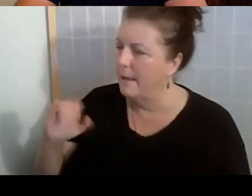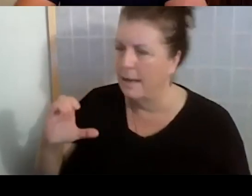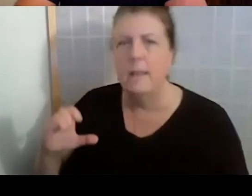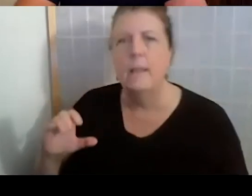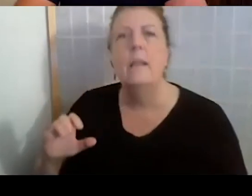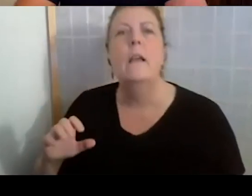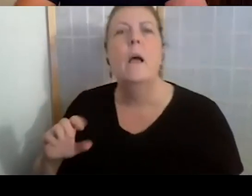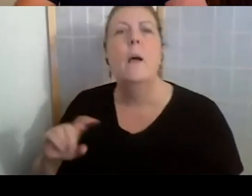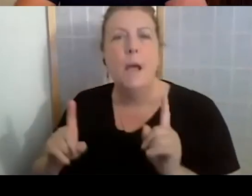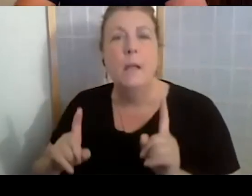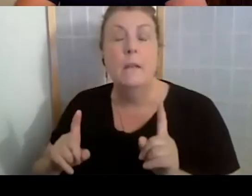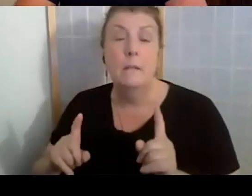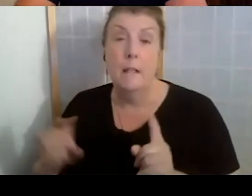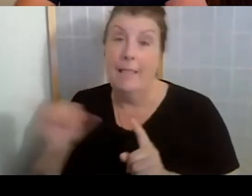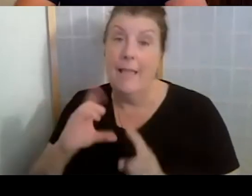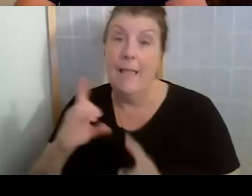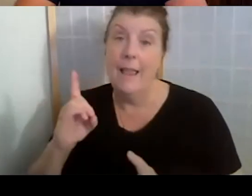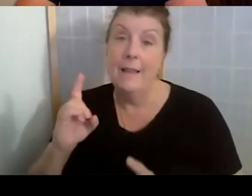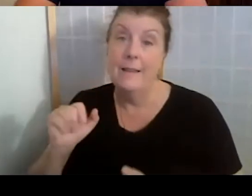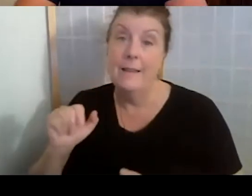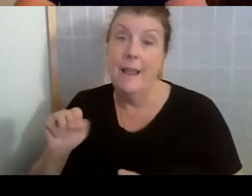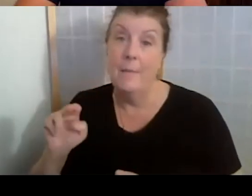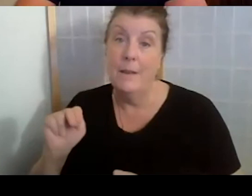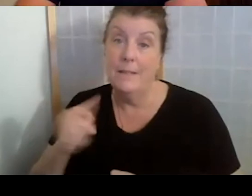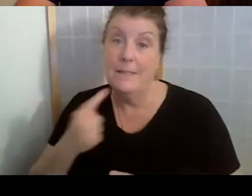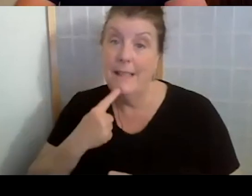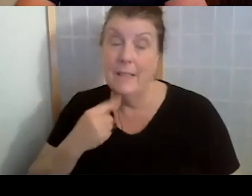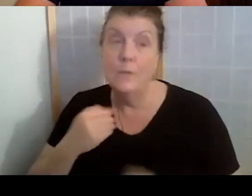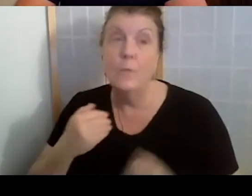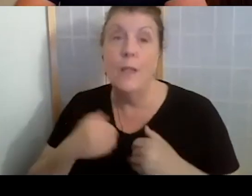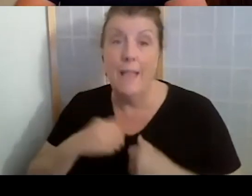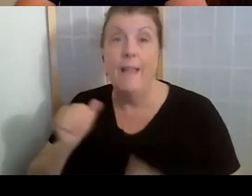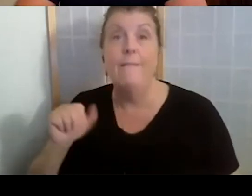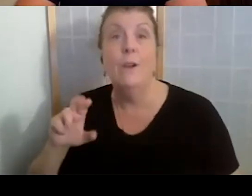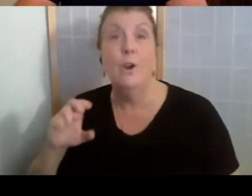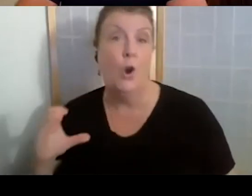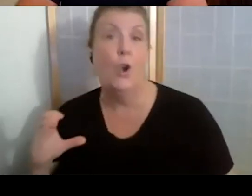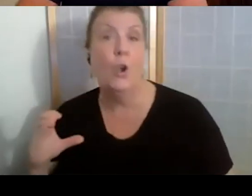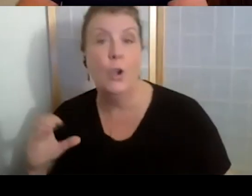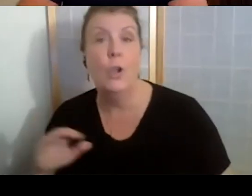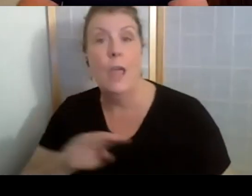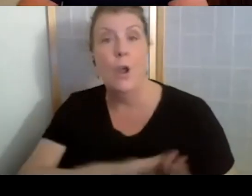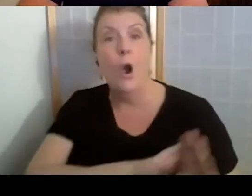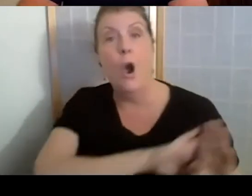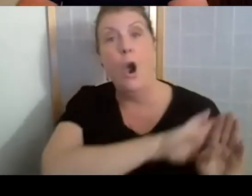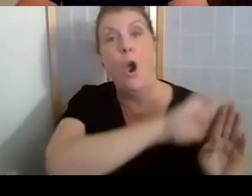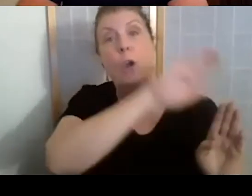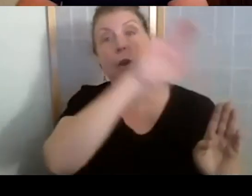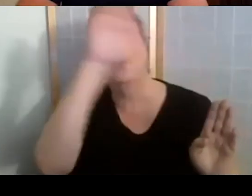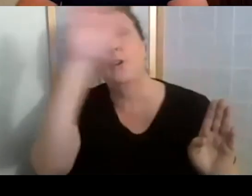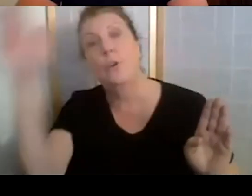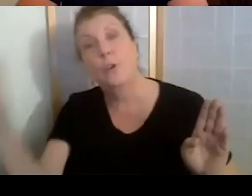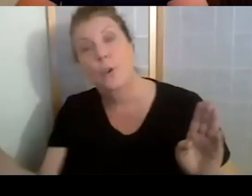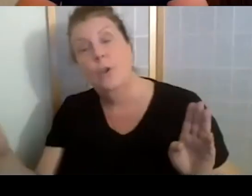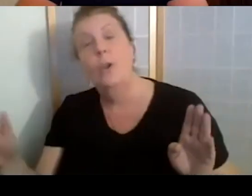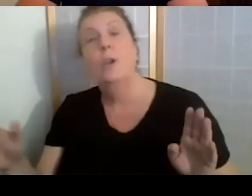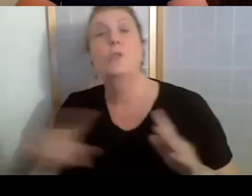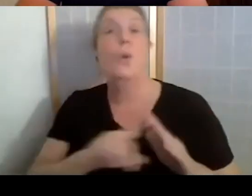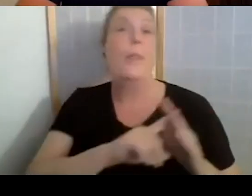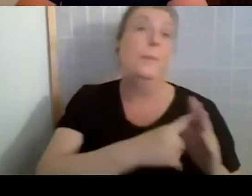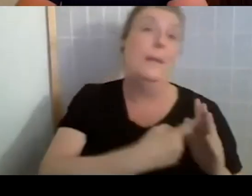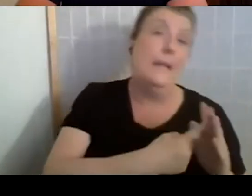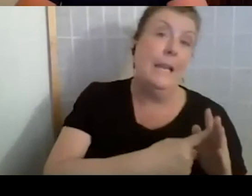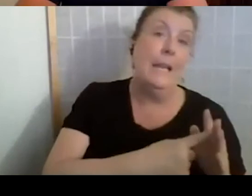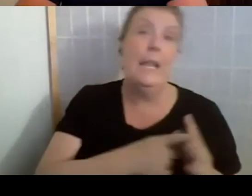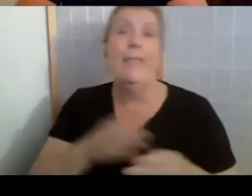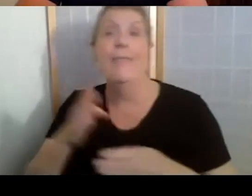have, we have an arc. It's, and so that by the end, the feminists start and end in very different places,